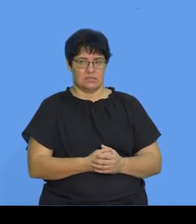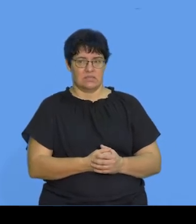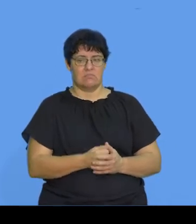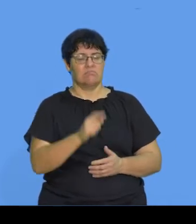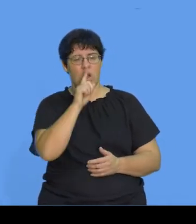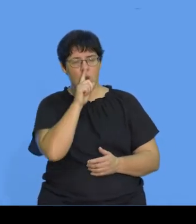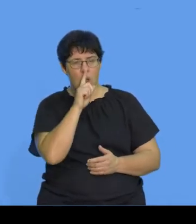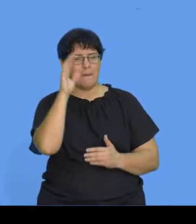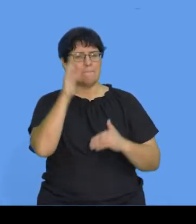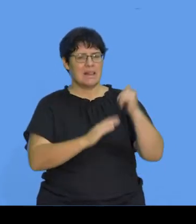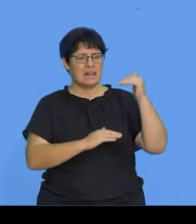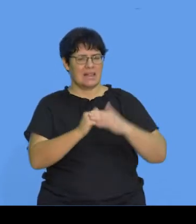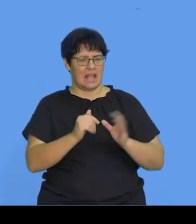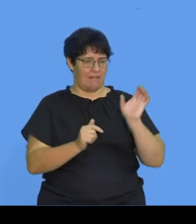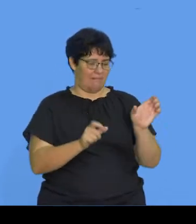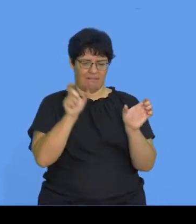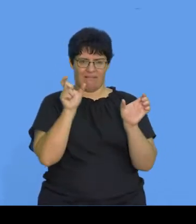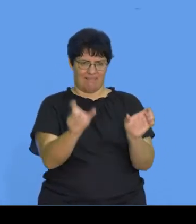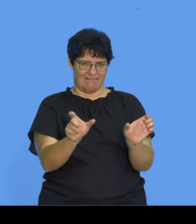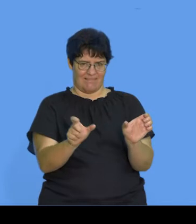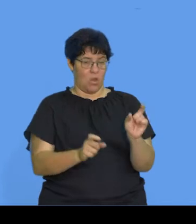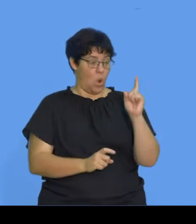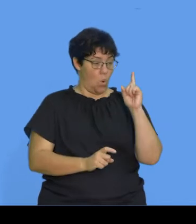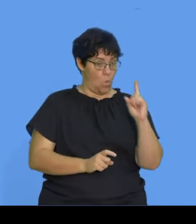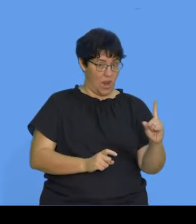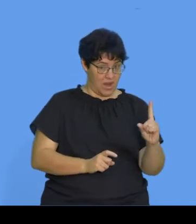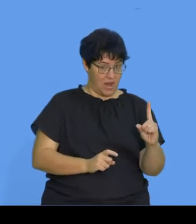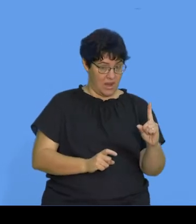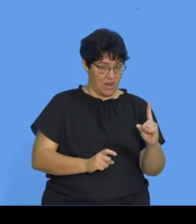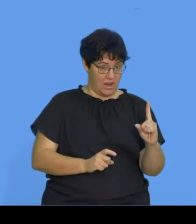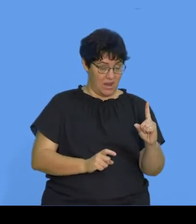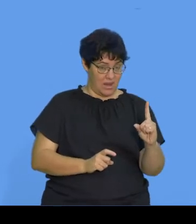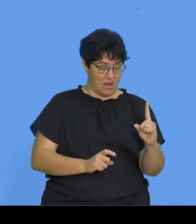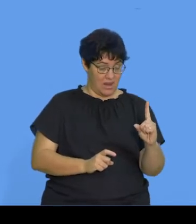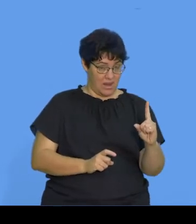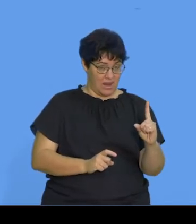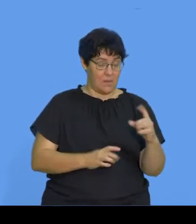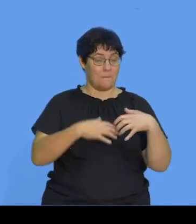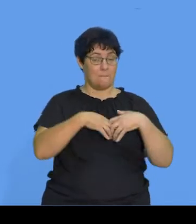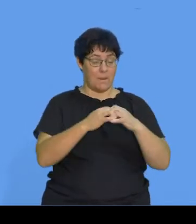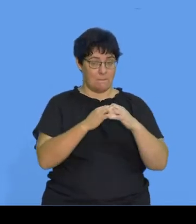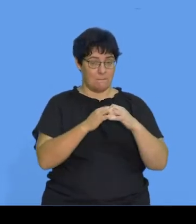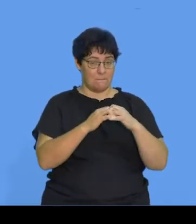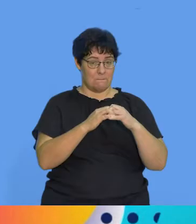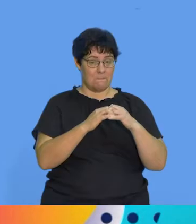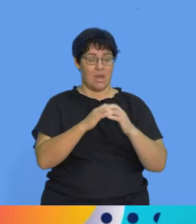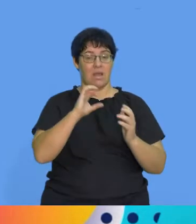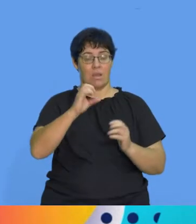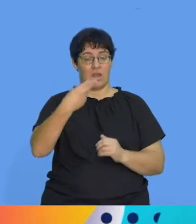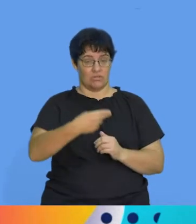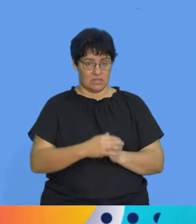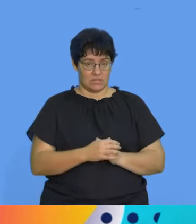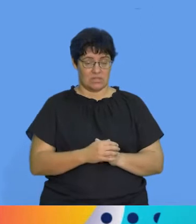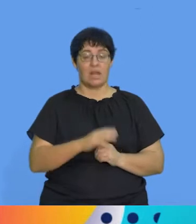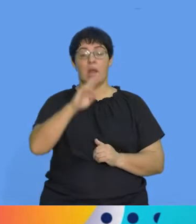So when we look at the building block, right? One block that's going to make my carbohydrate, I call